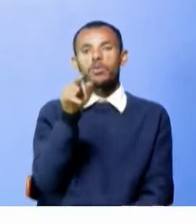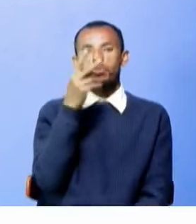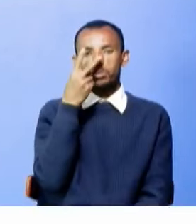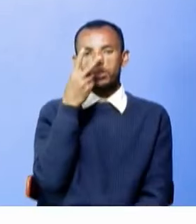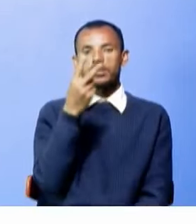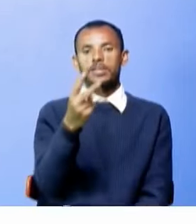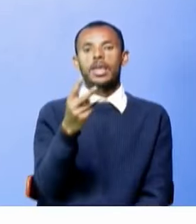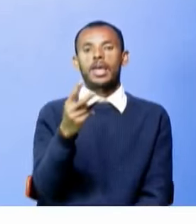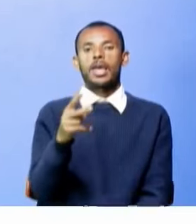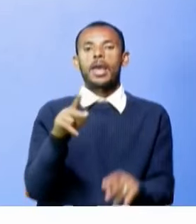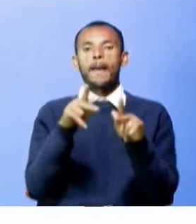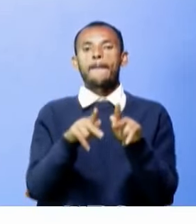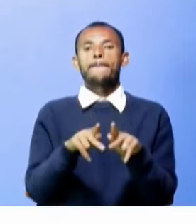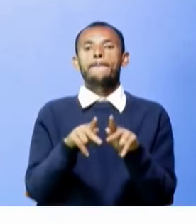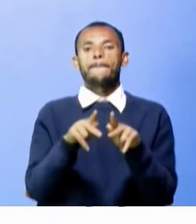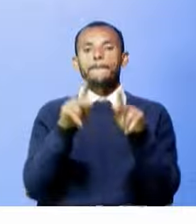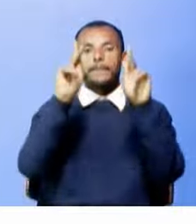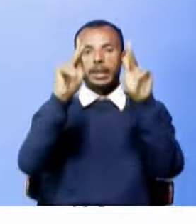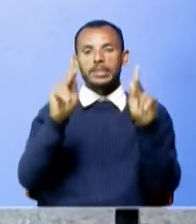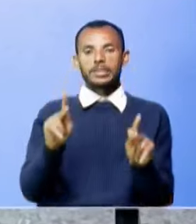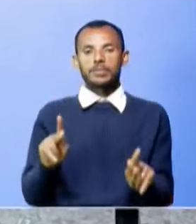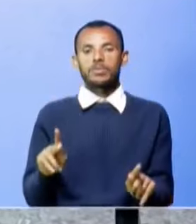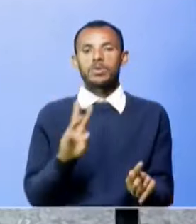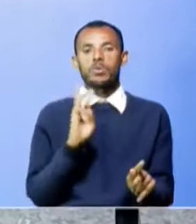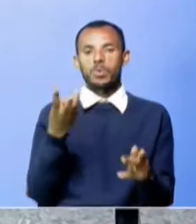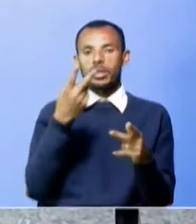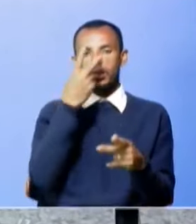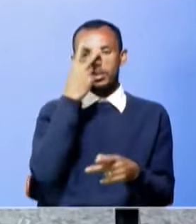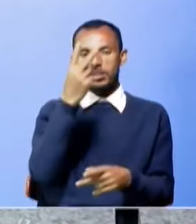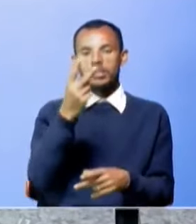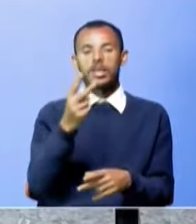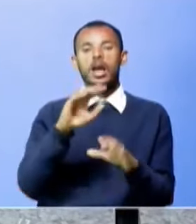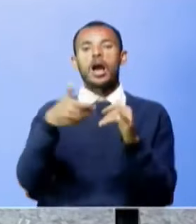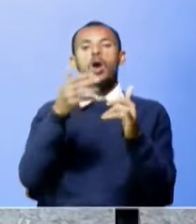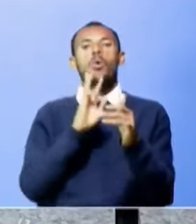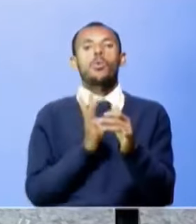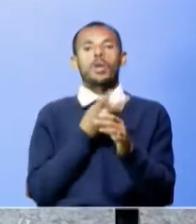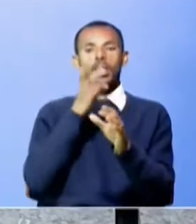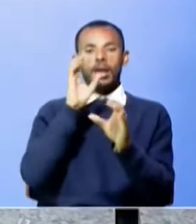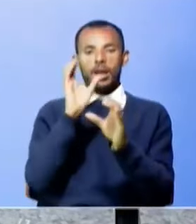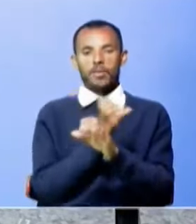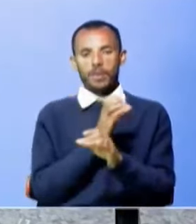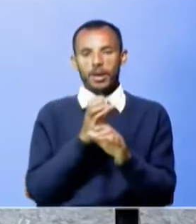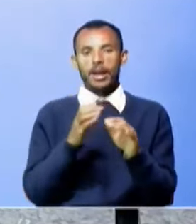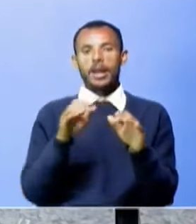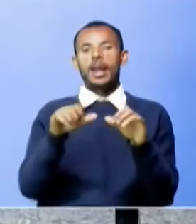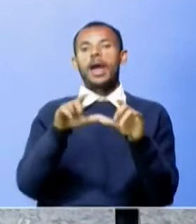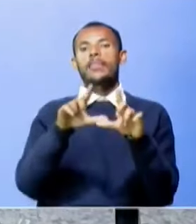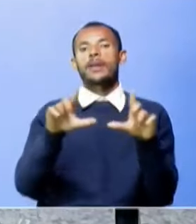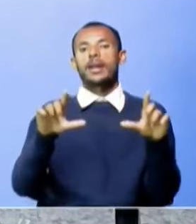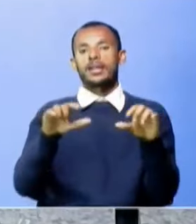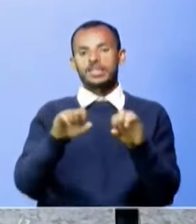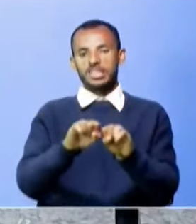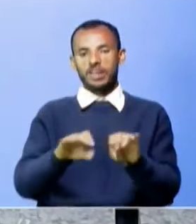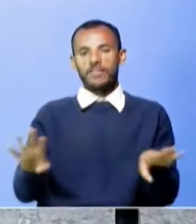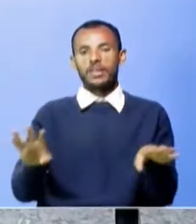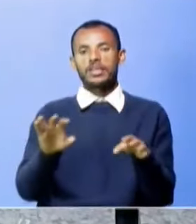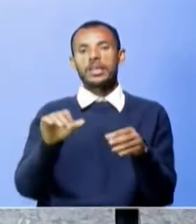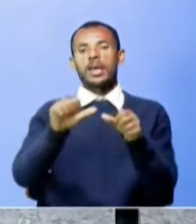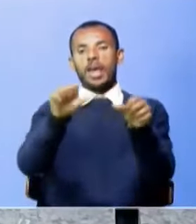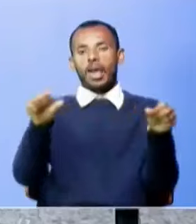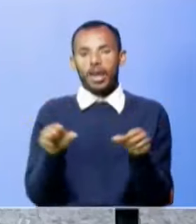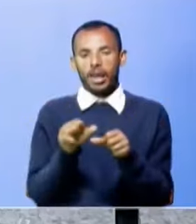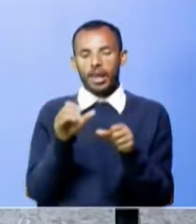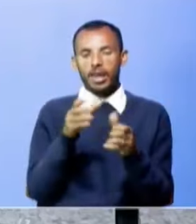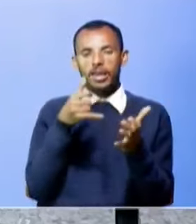the prism, in prism we have seen how we can calculate the lateral surface area of a prism. Since a